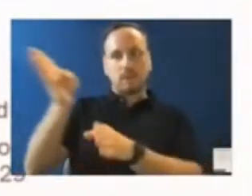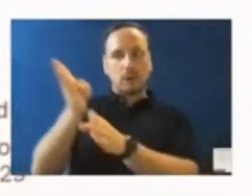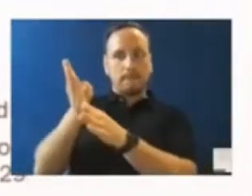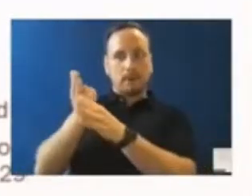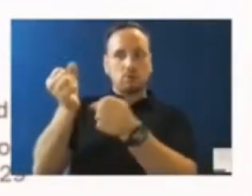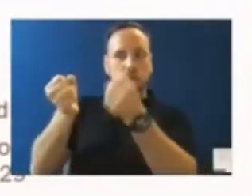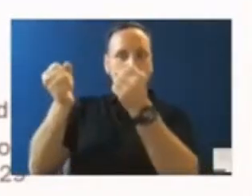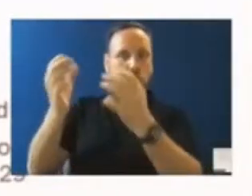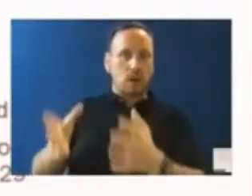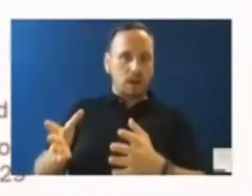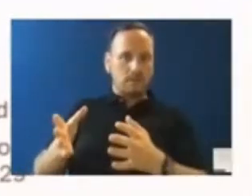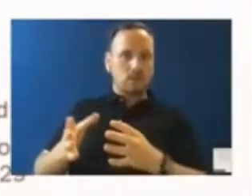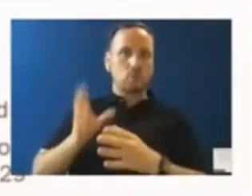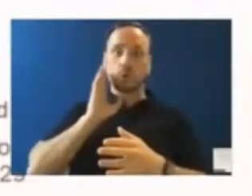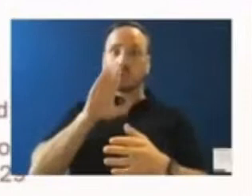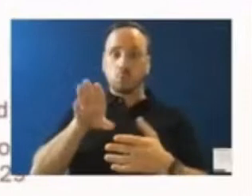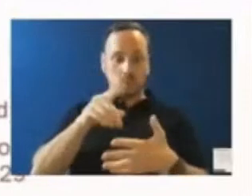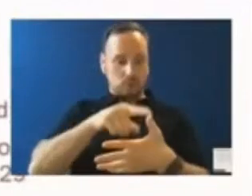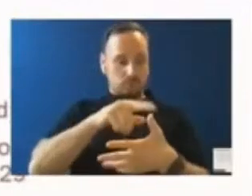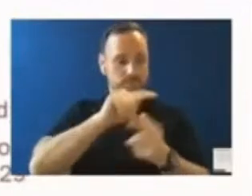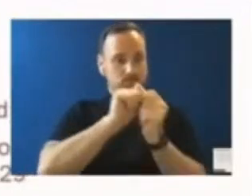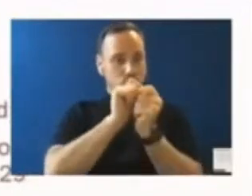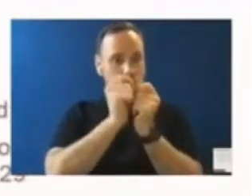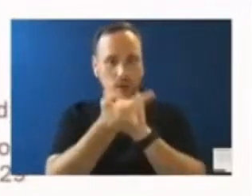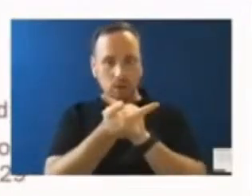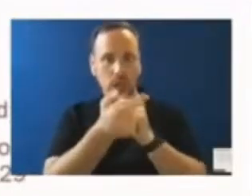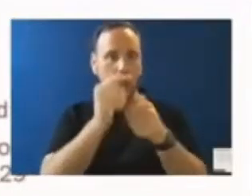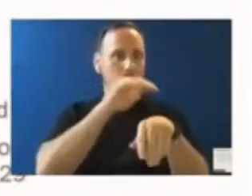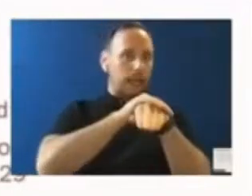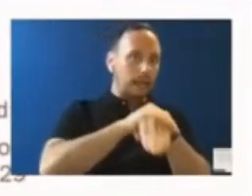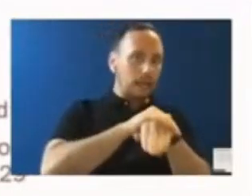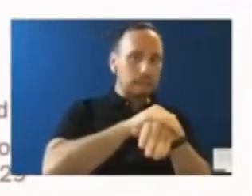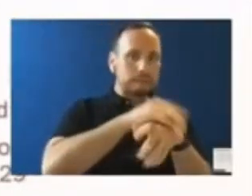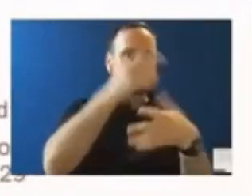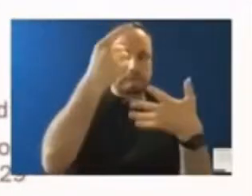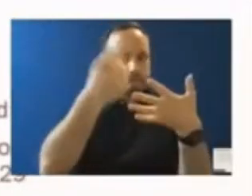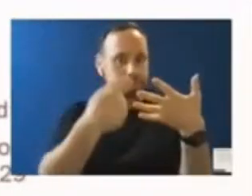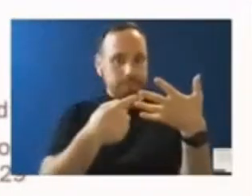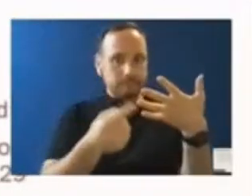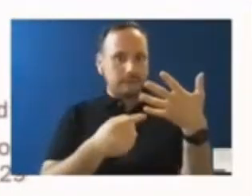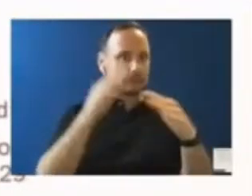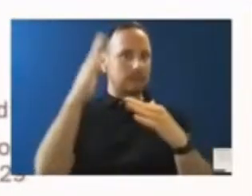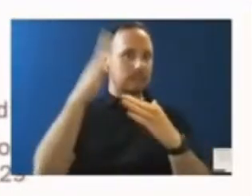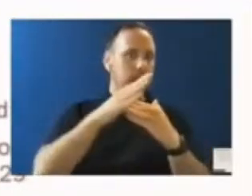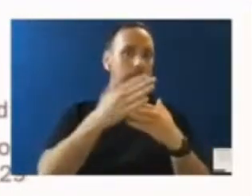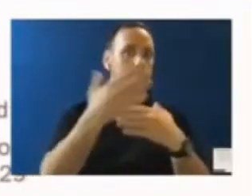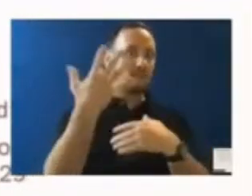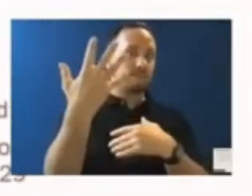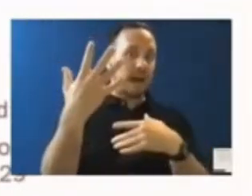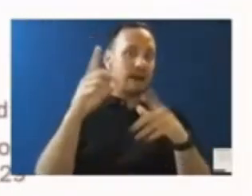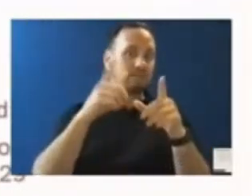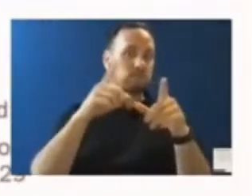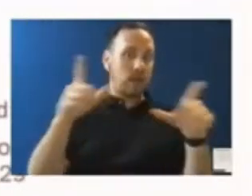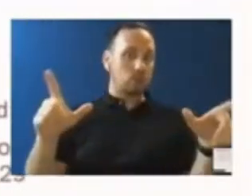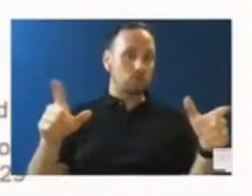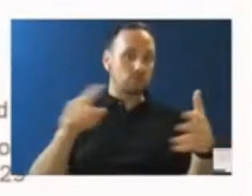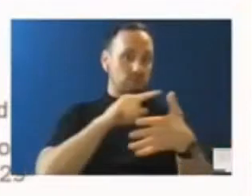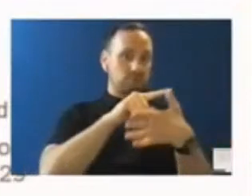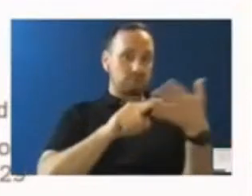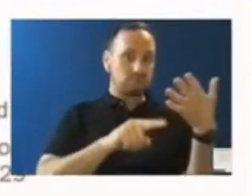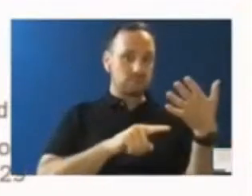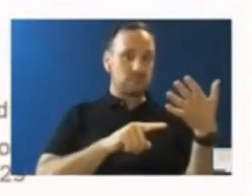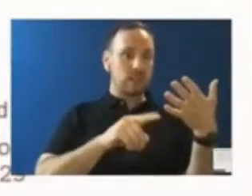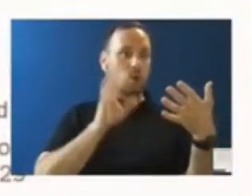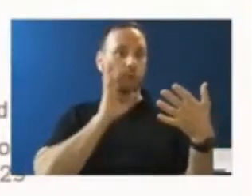into the top 5 languages, so will be multiple ways to access that, and we will push those out in paper form and